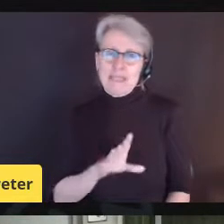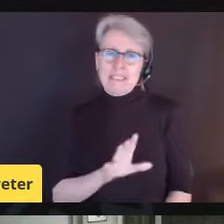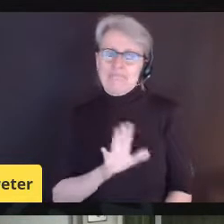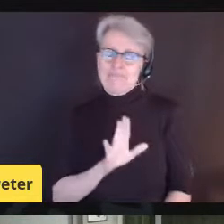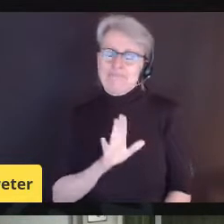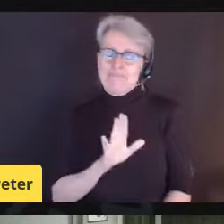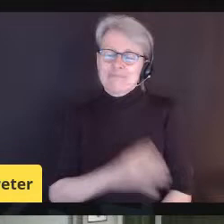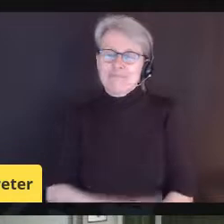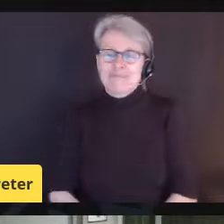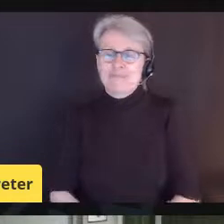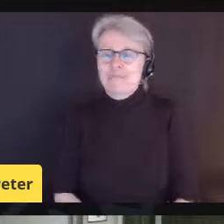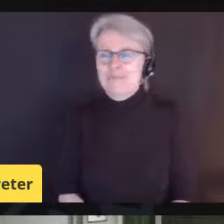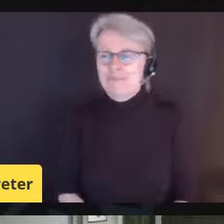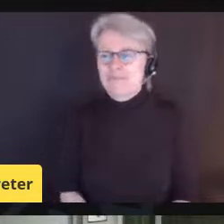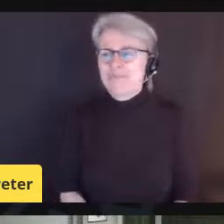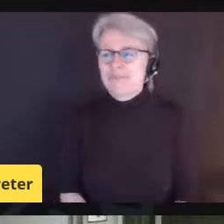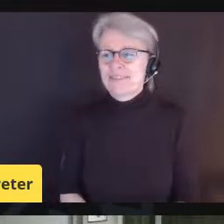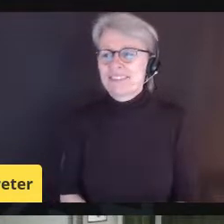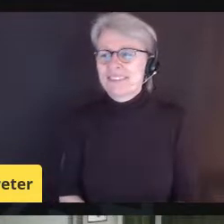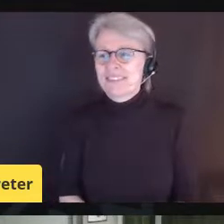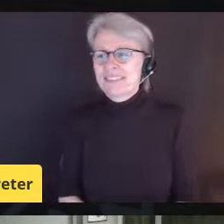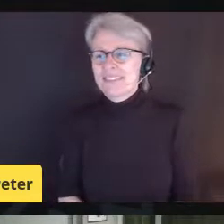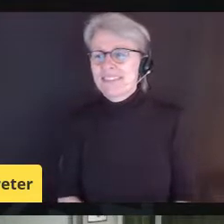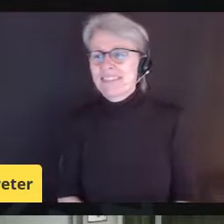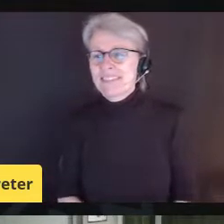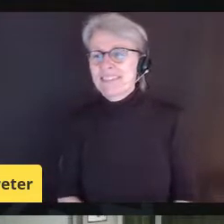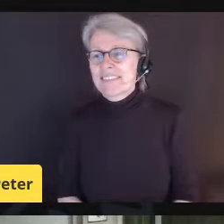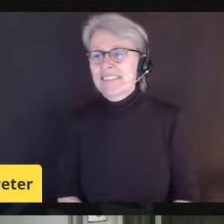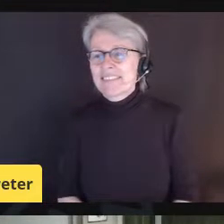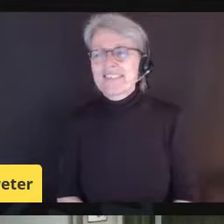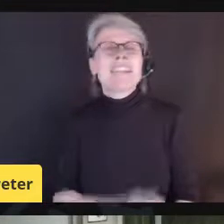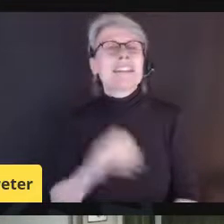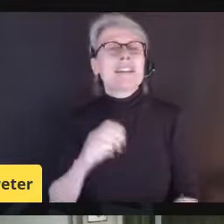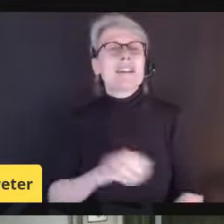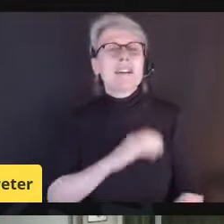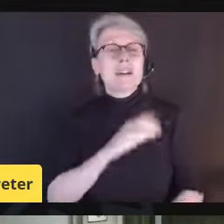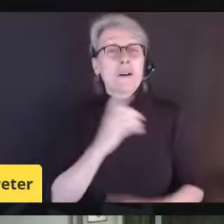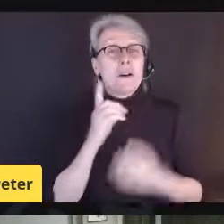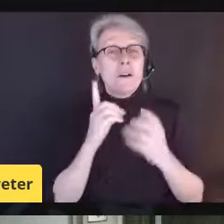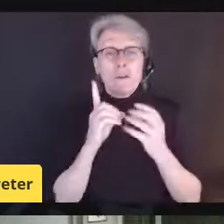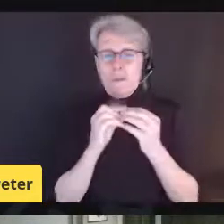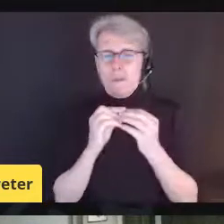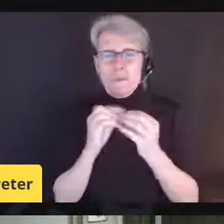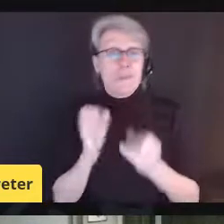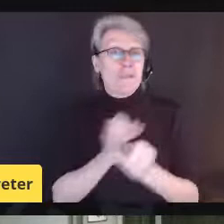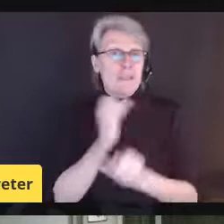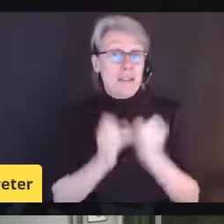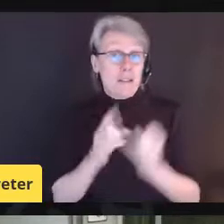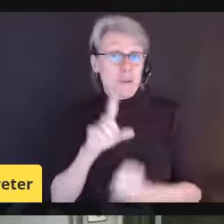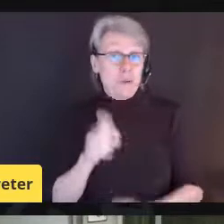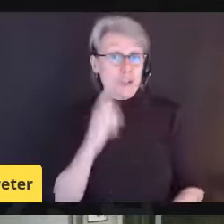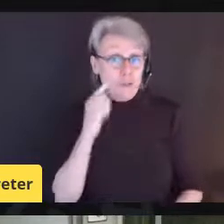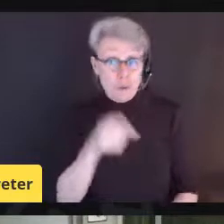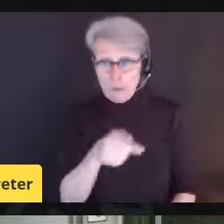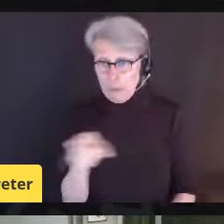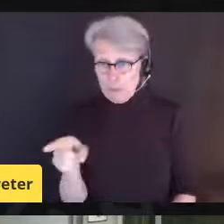Thank you so much. Awesome. So now I'll just wrap up with one final question to all of the mentors.